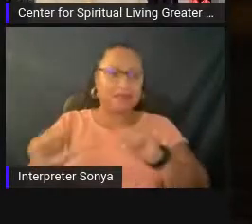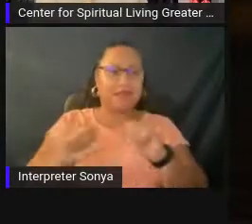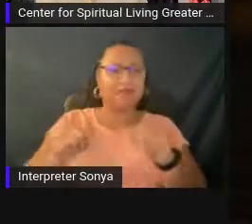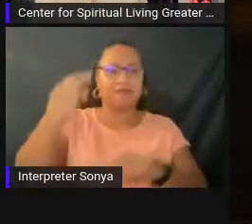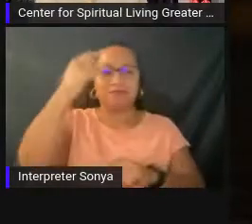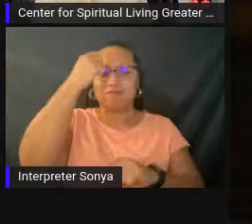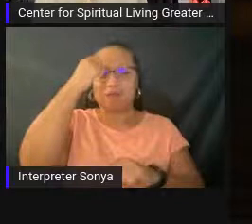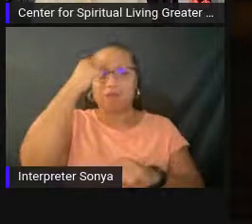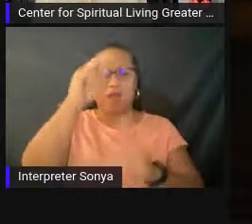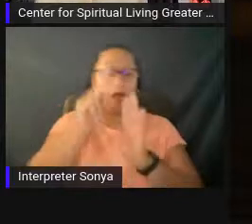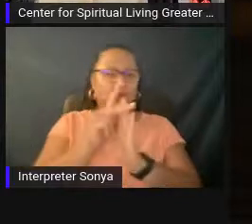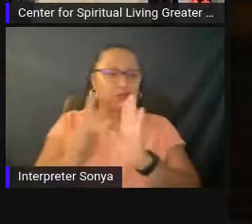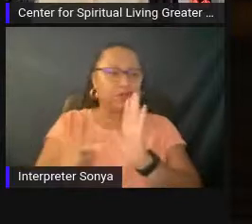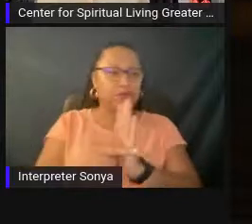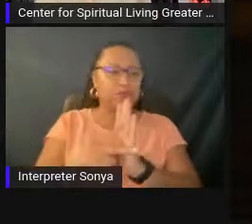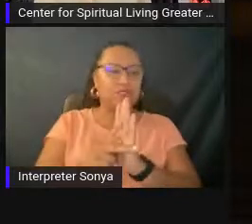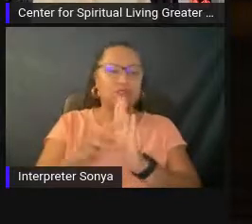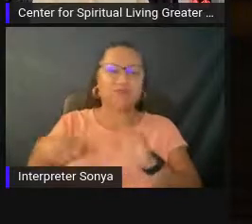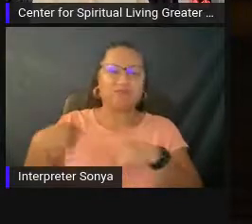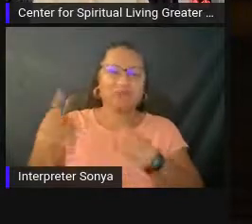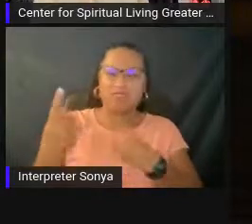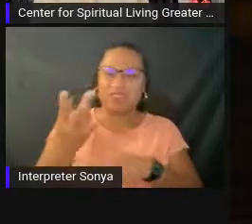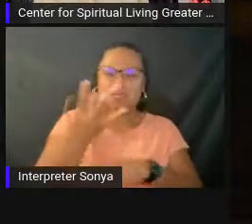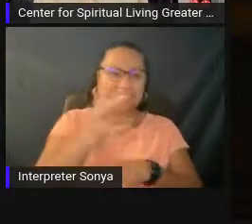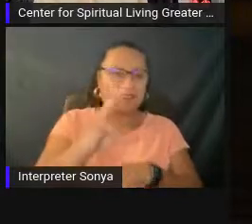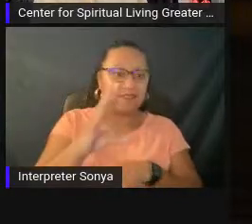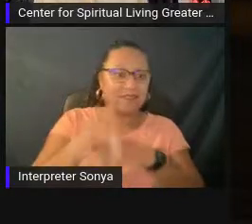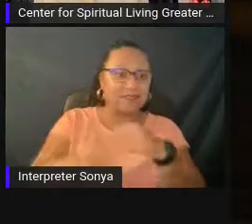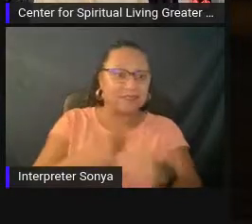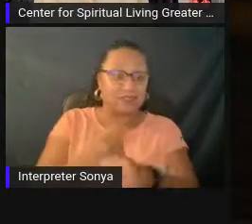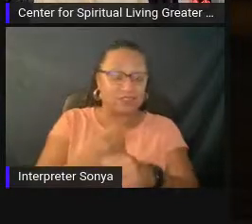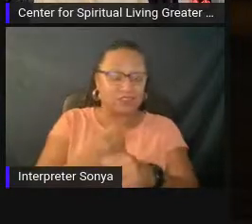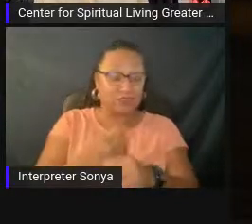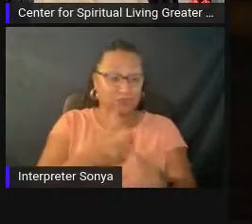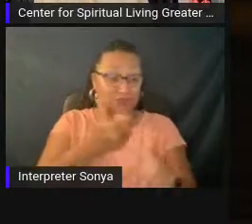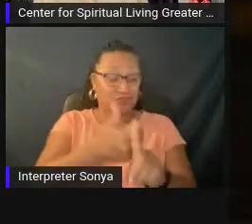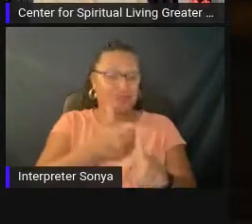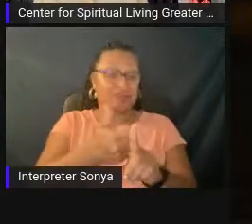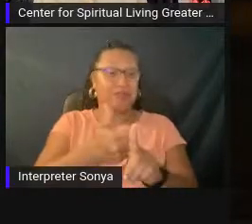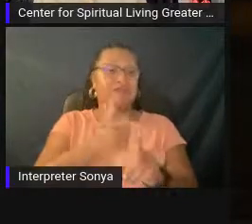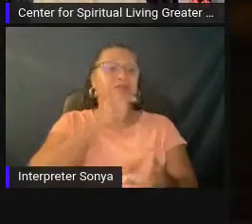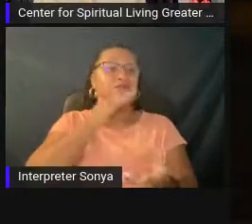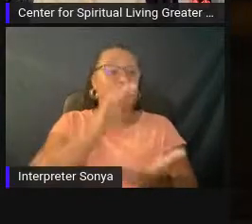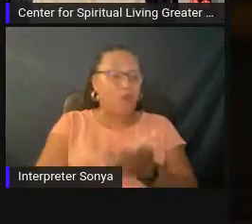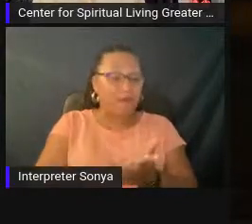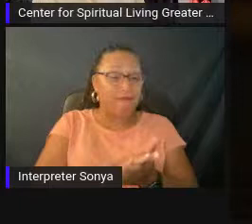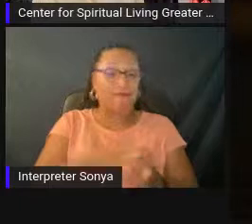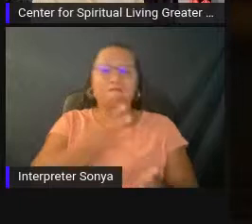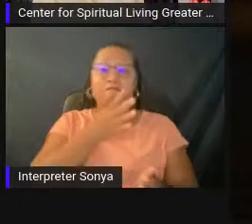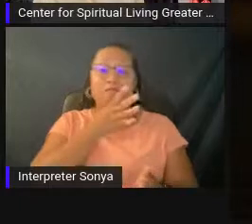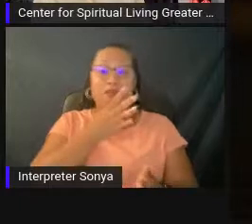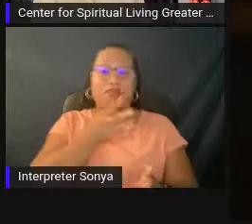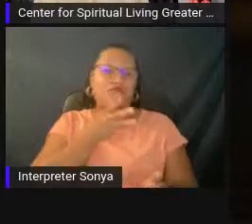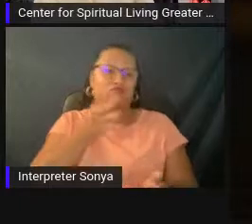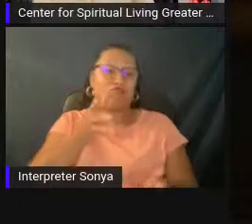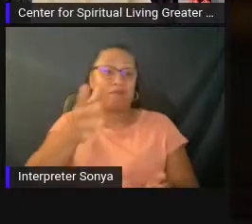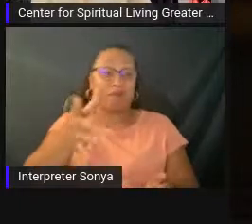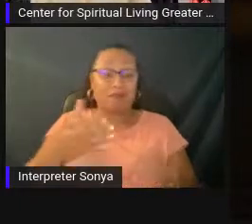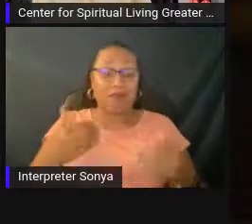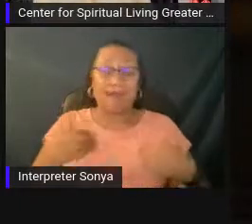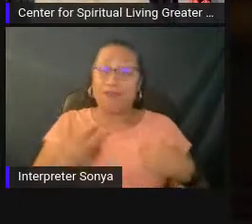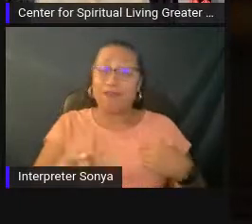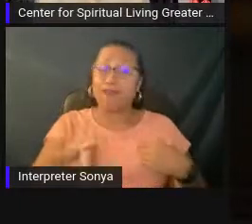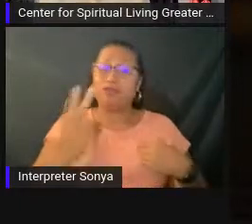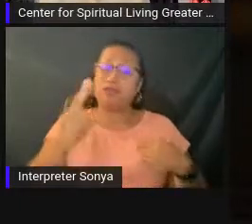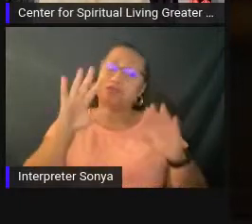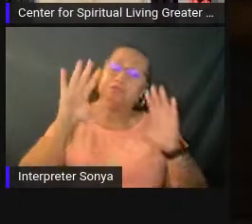years. She is a wife, mother, and grandmother of 2 wonderful grandsons. She